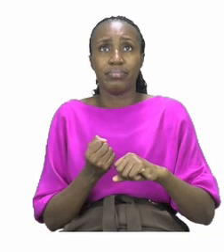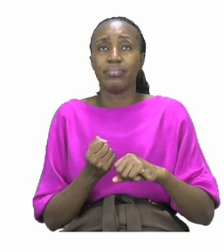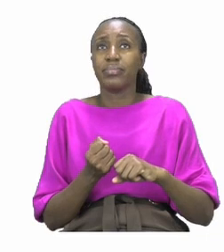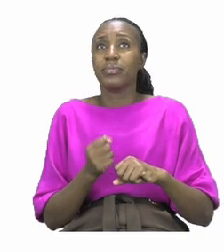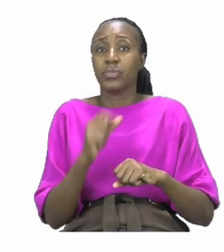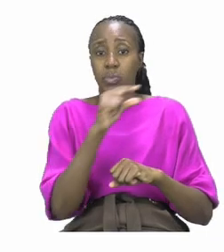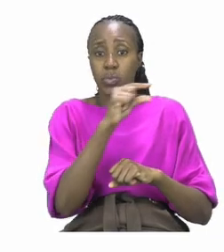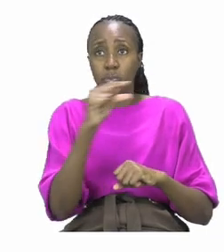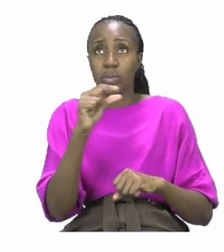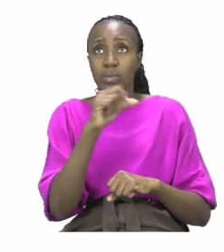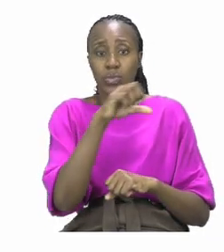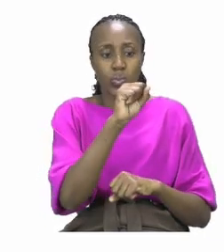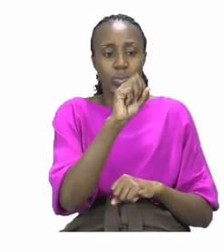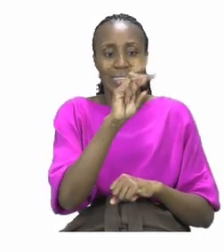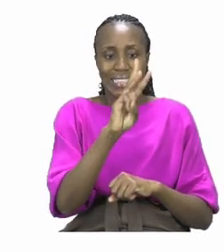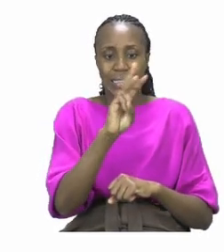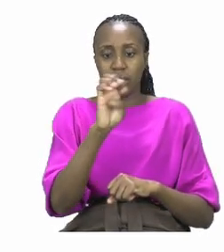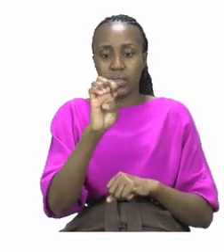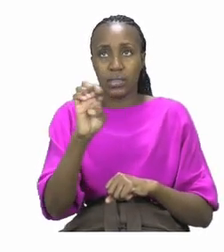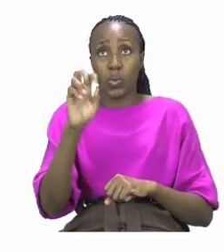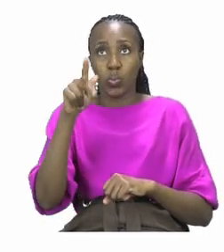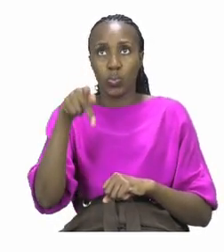word is sweep.